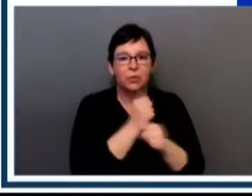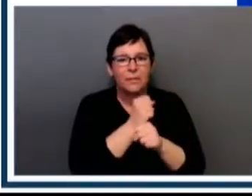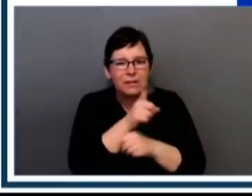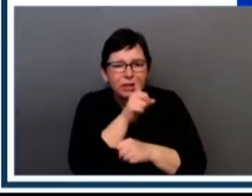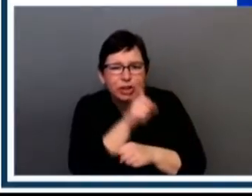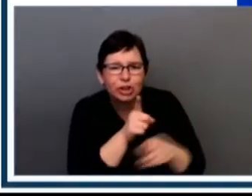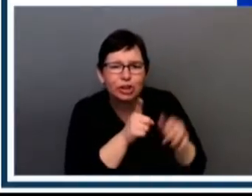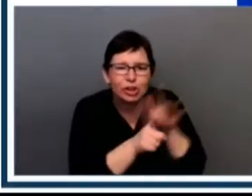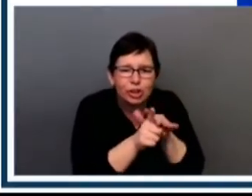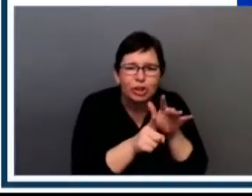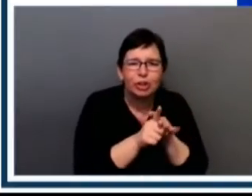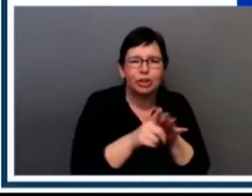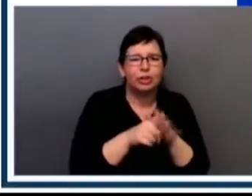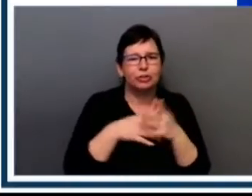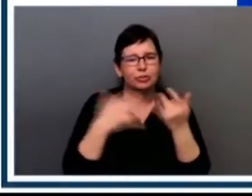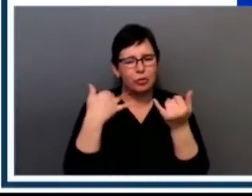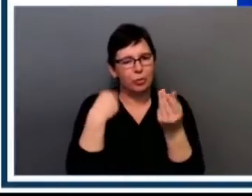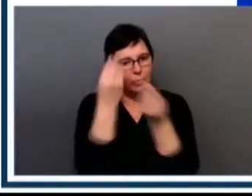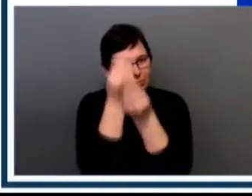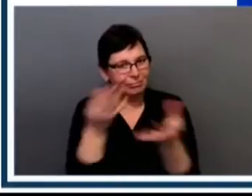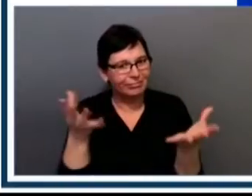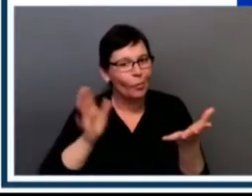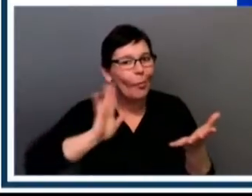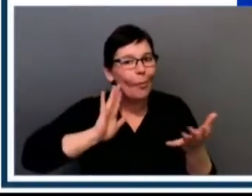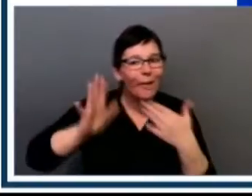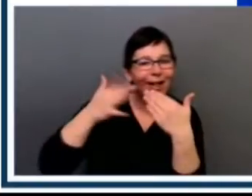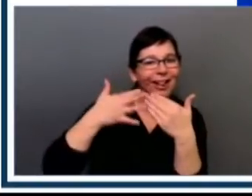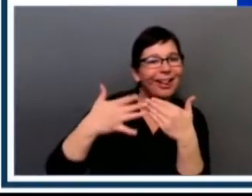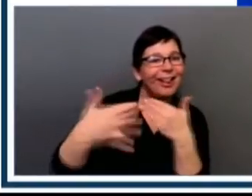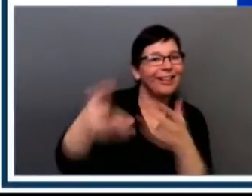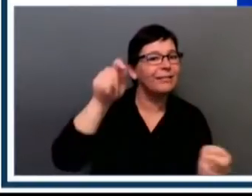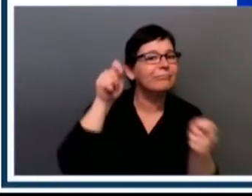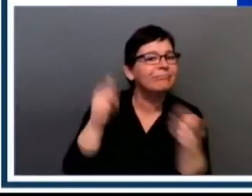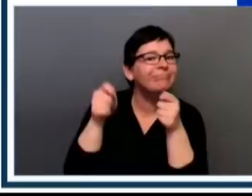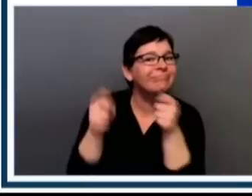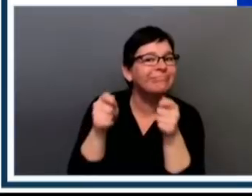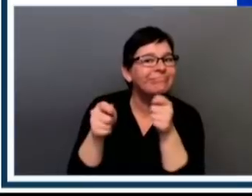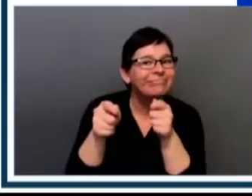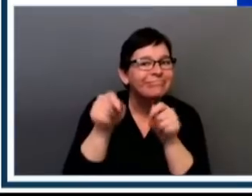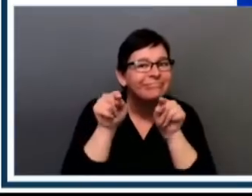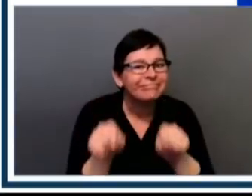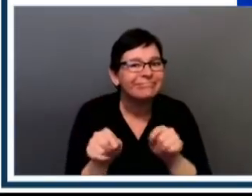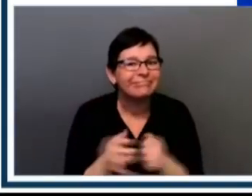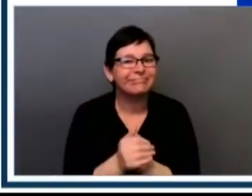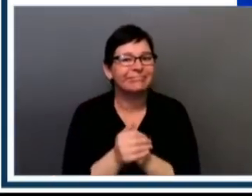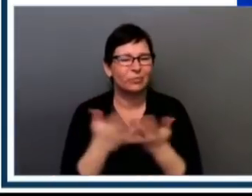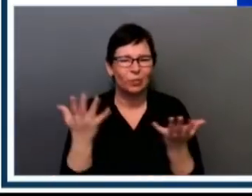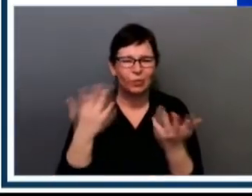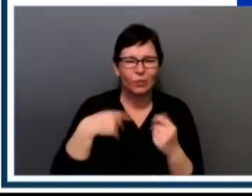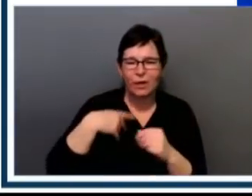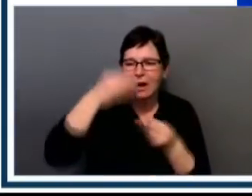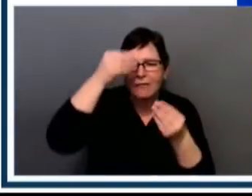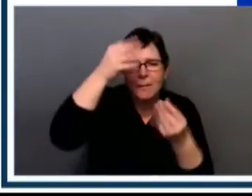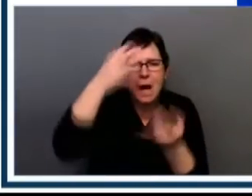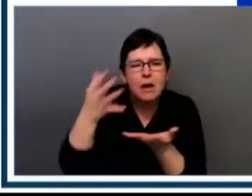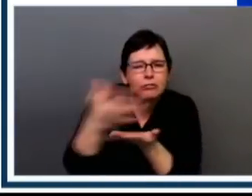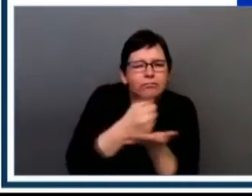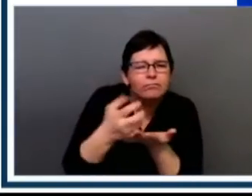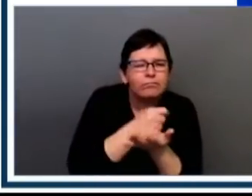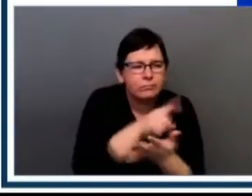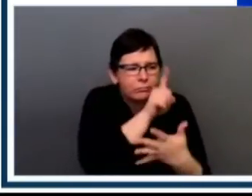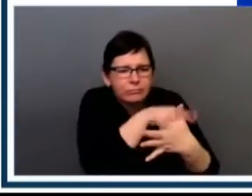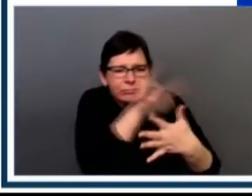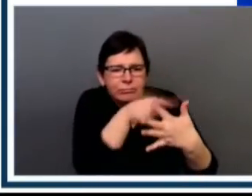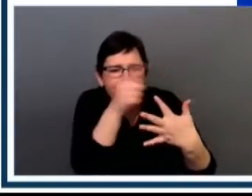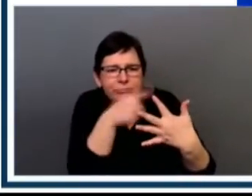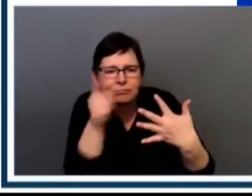for this province, the return to school was, a lot of people said that's a big mistake. You shouldn't do that. I mean, I